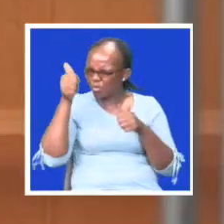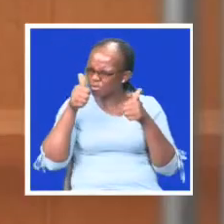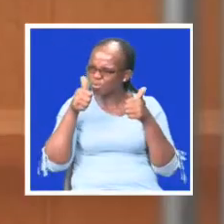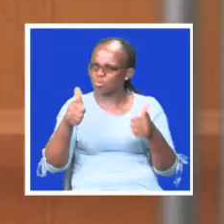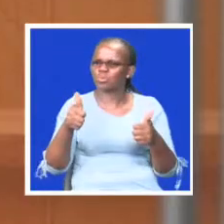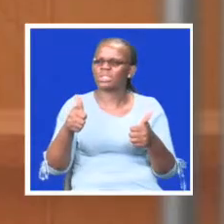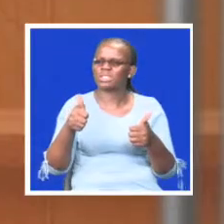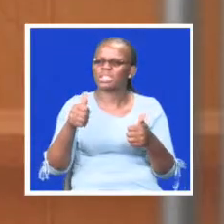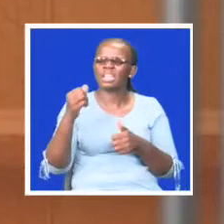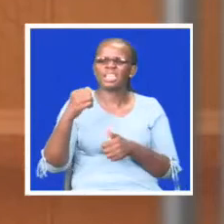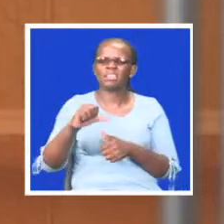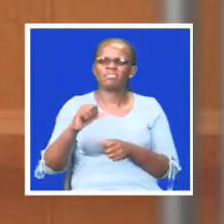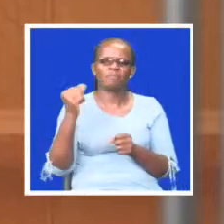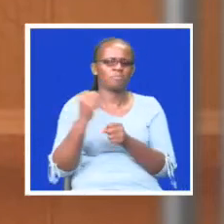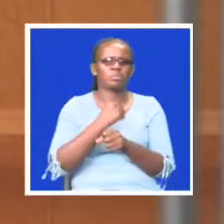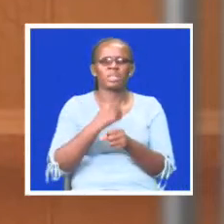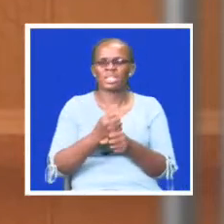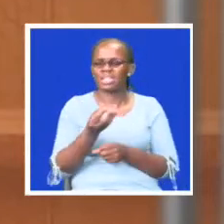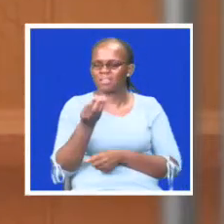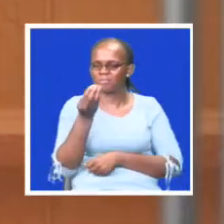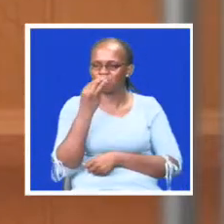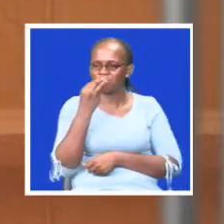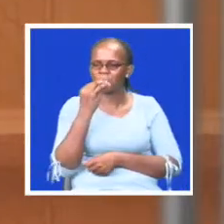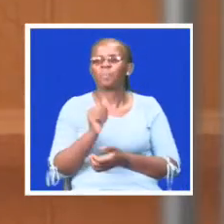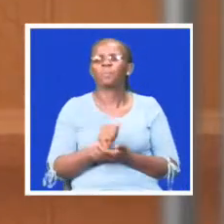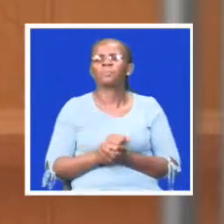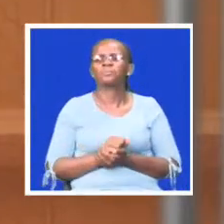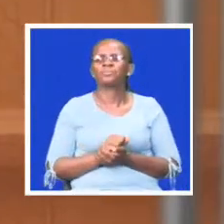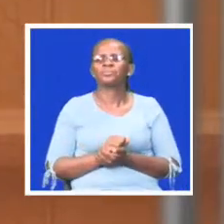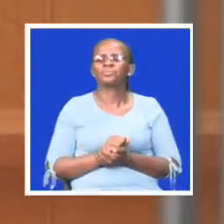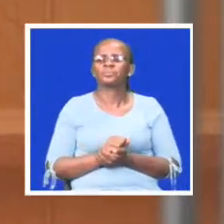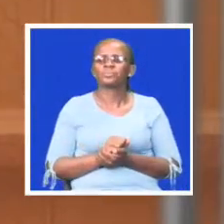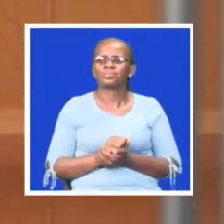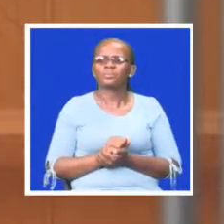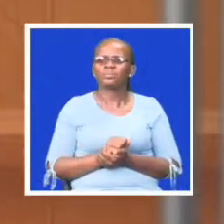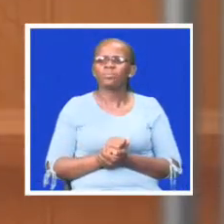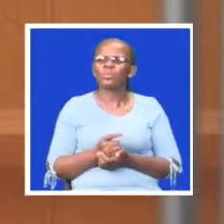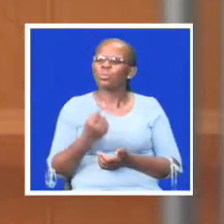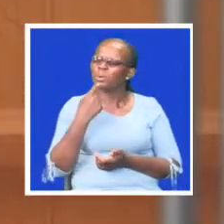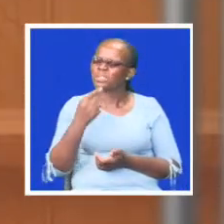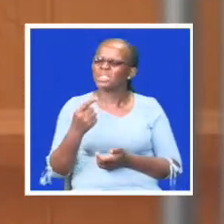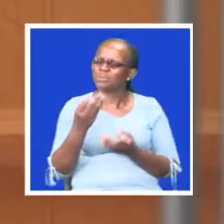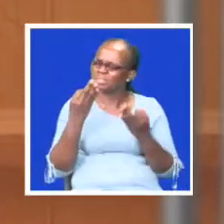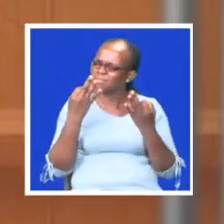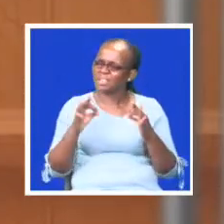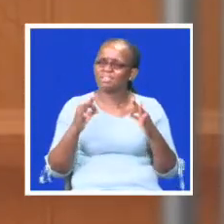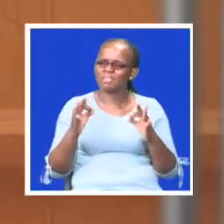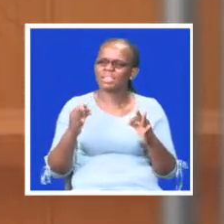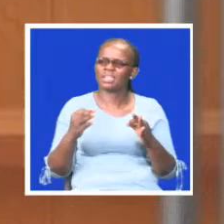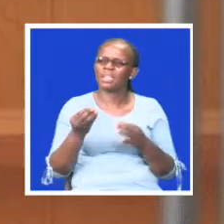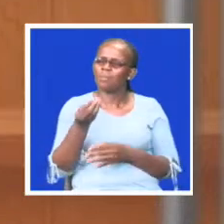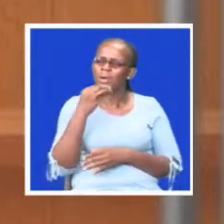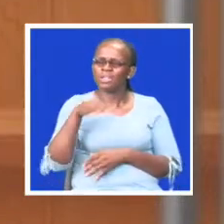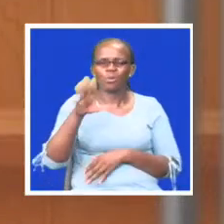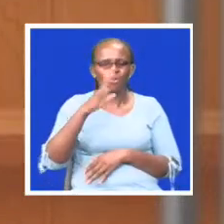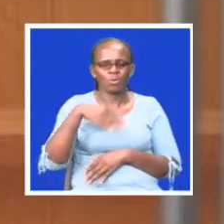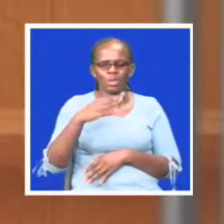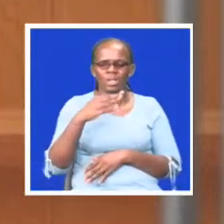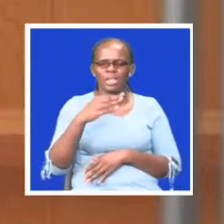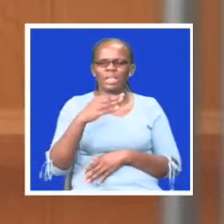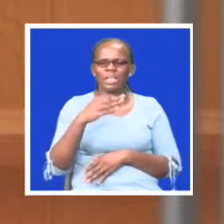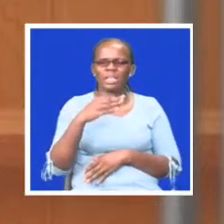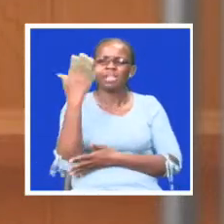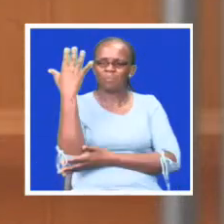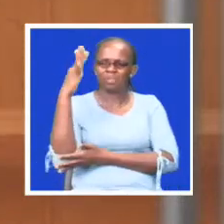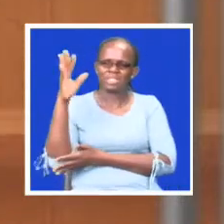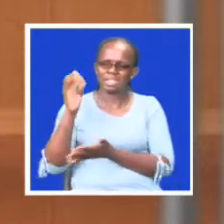that God gave to Adam and Eve. He told them that they may freely eat of every tree of the garden,